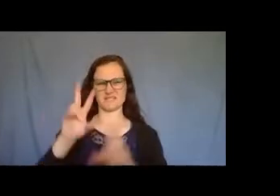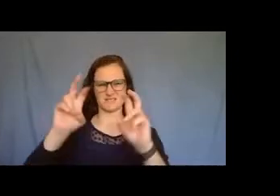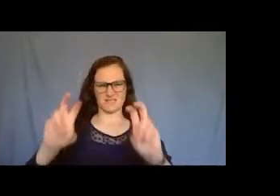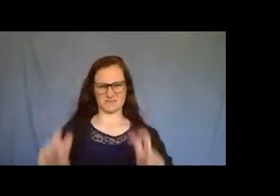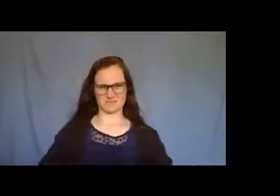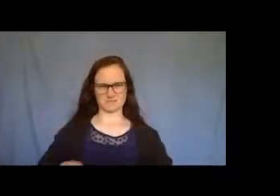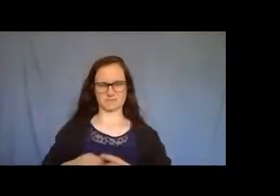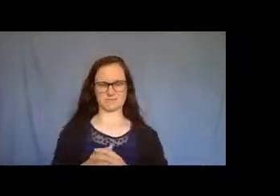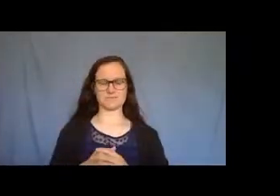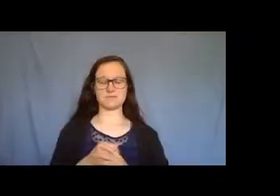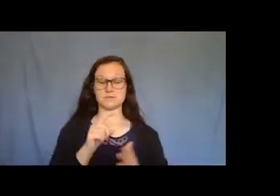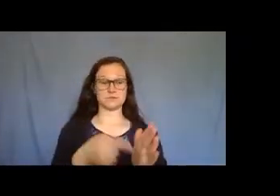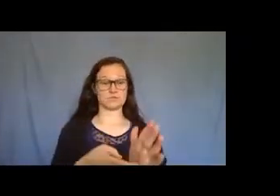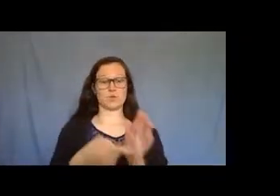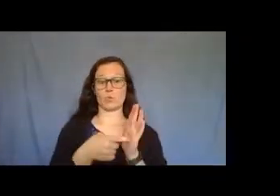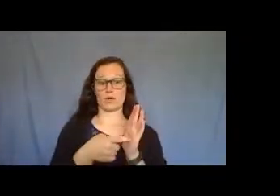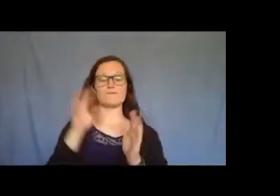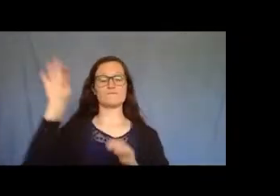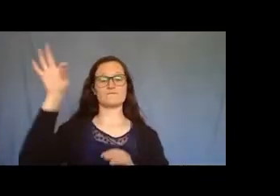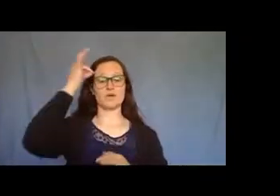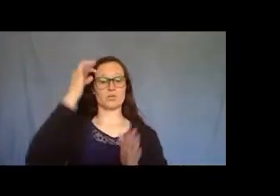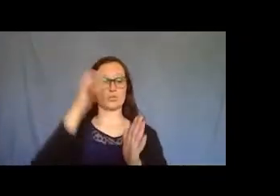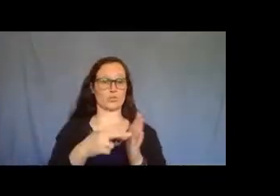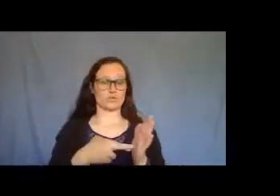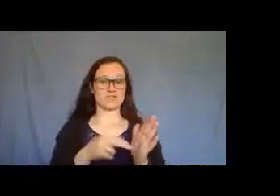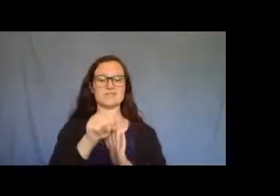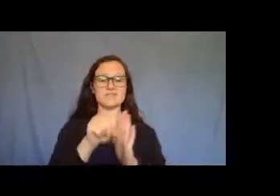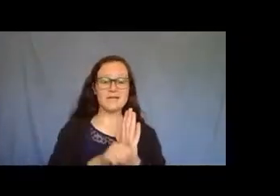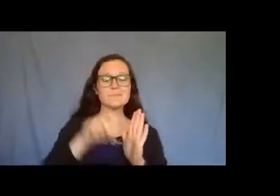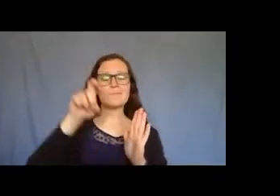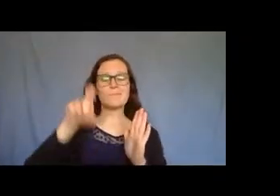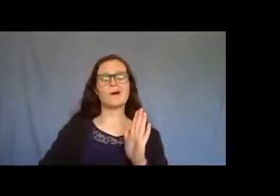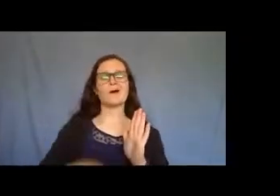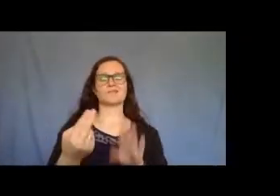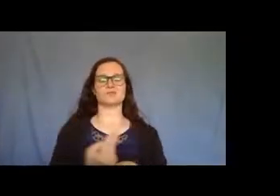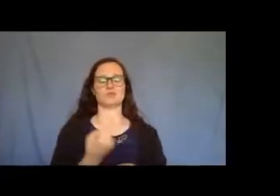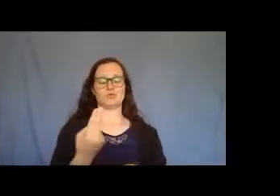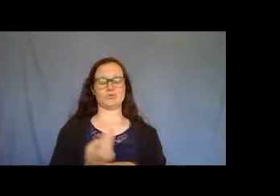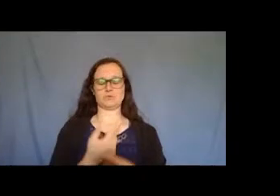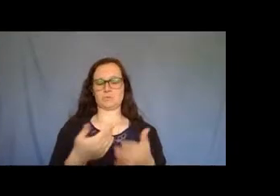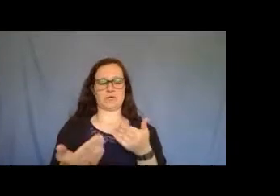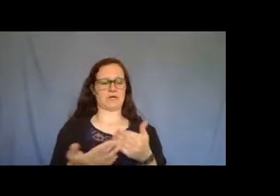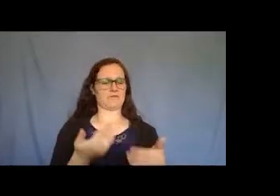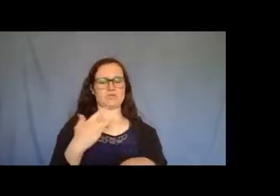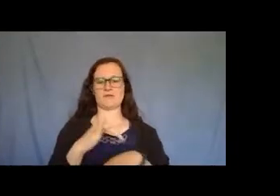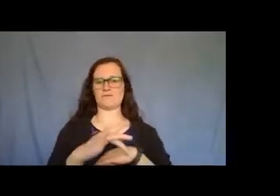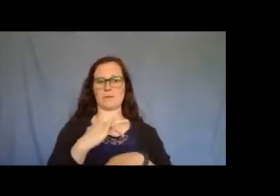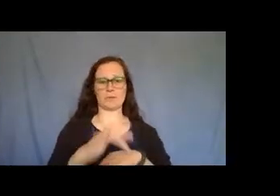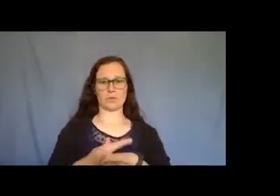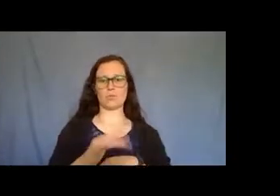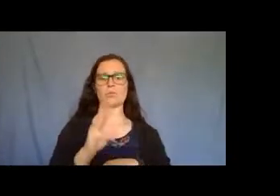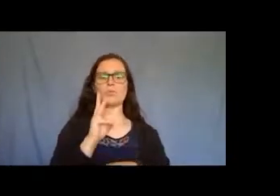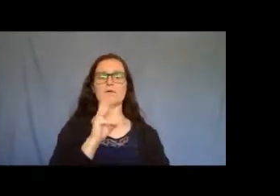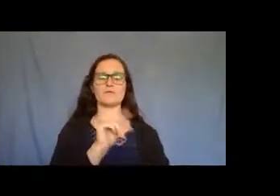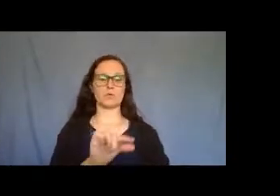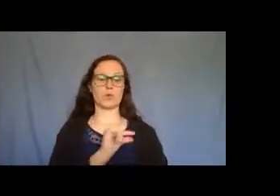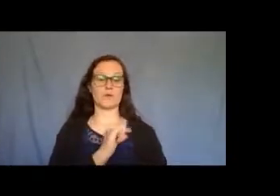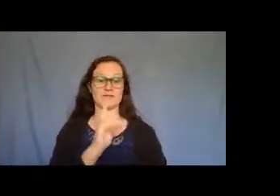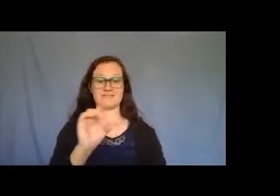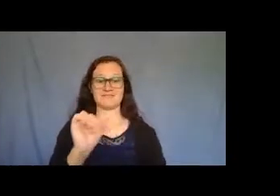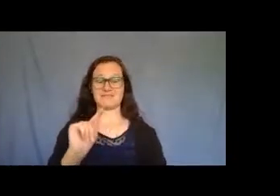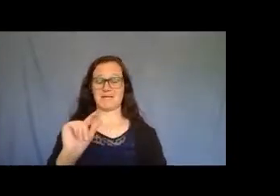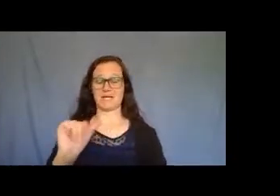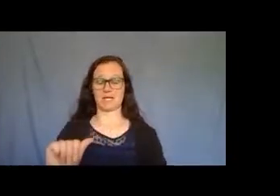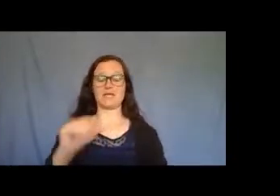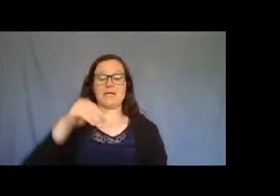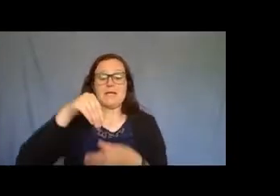So it is required in federal rule that states must use all existing and readily available water quality related data and information in their